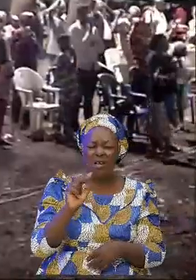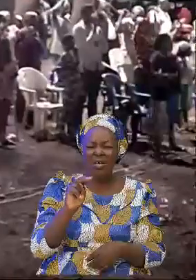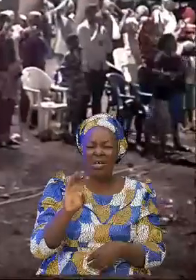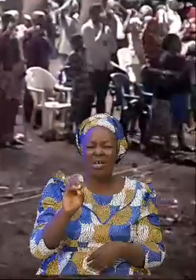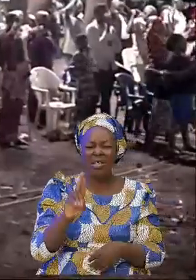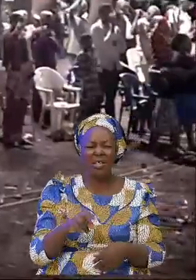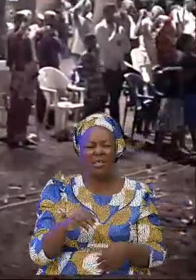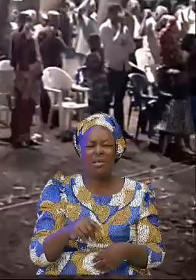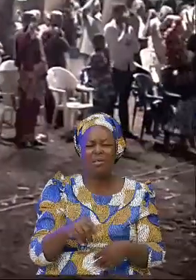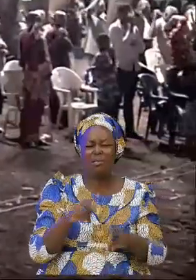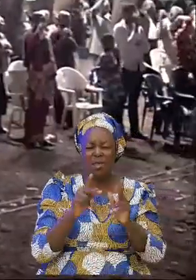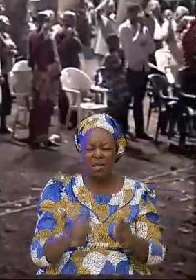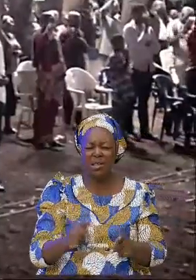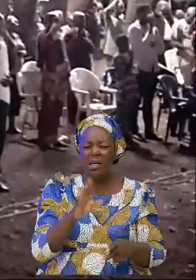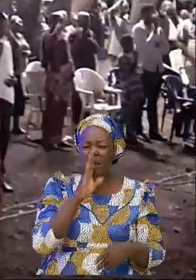there.